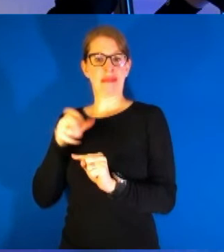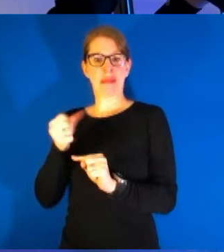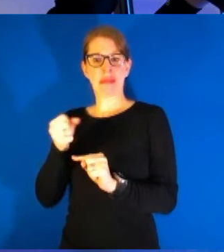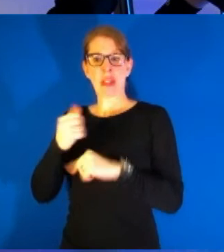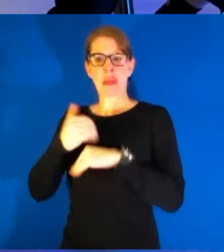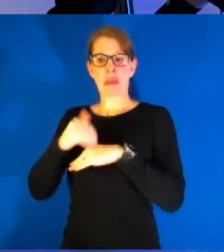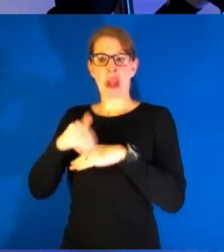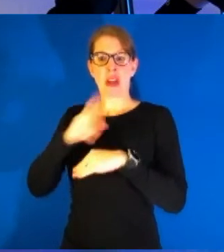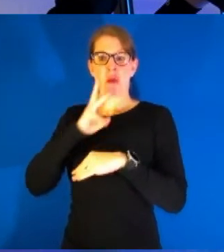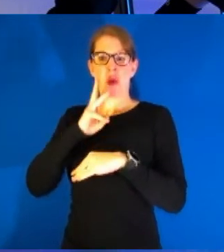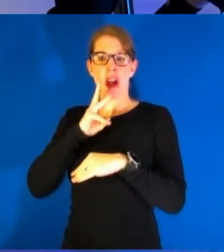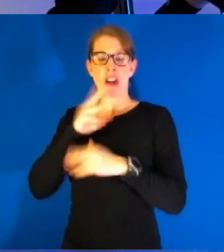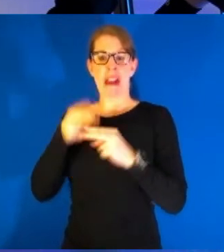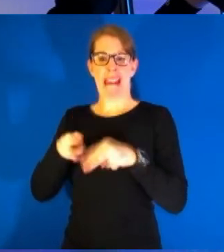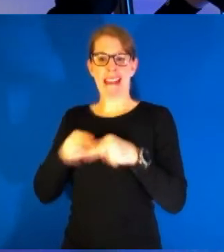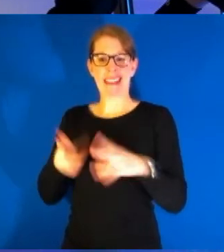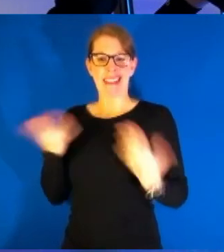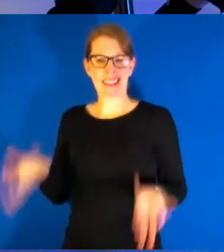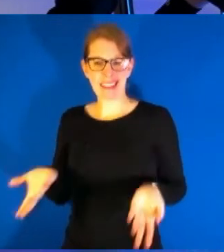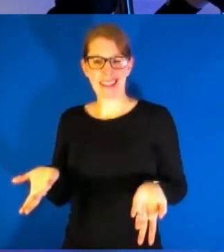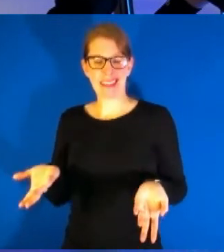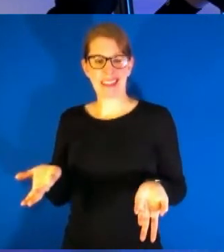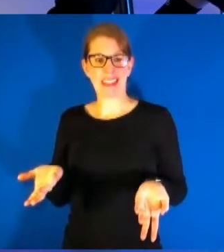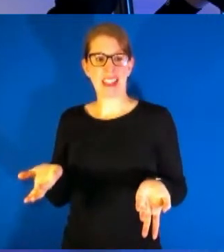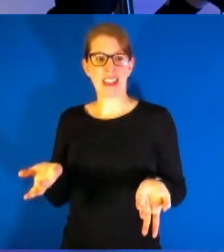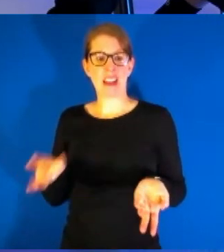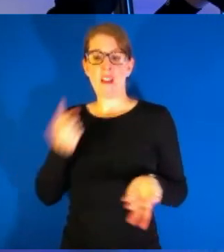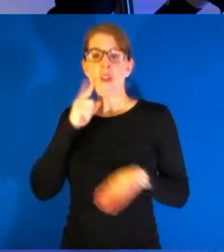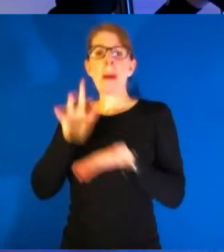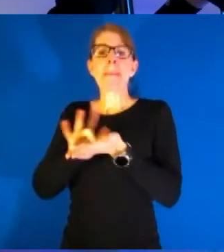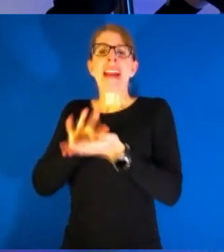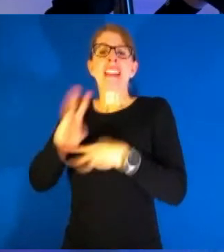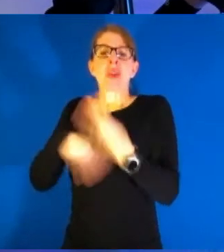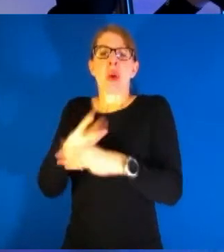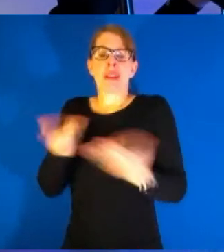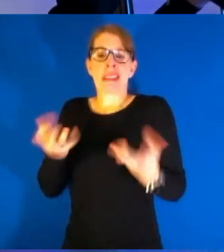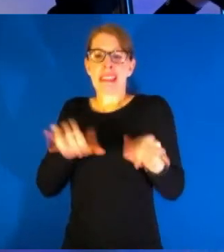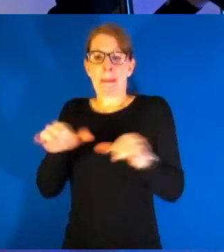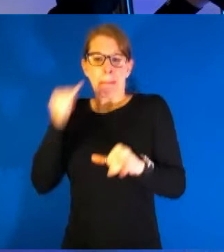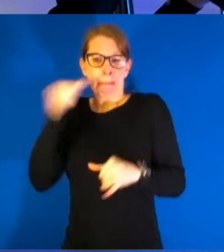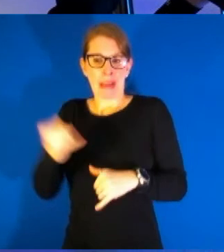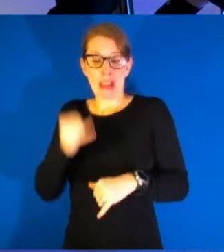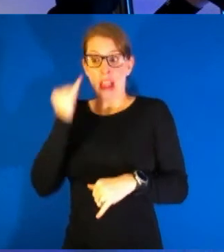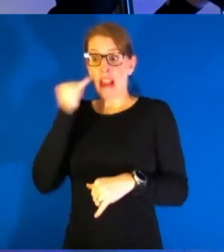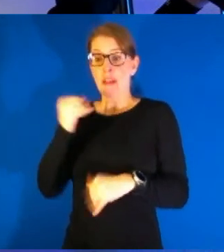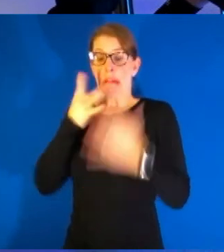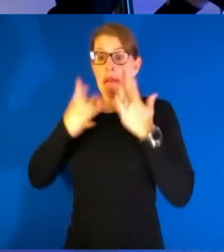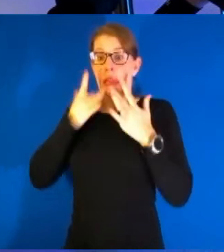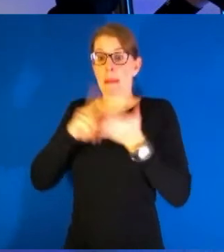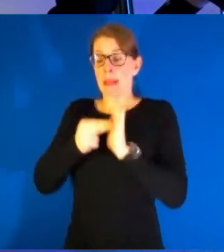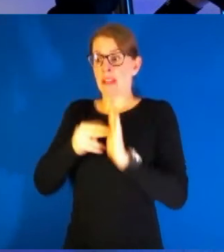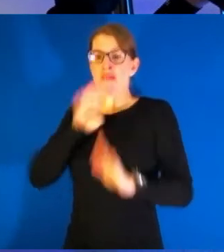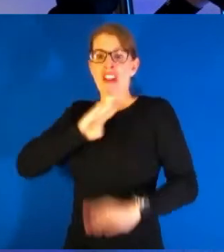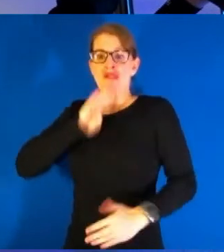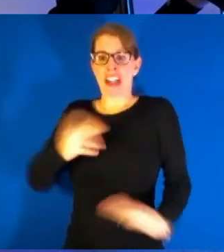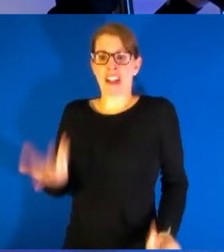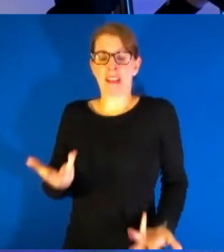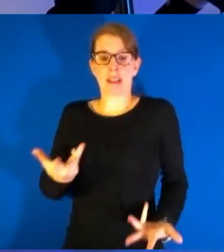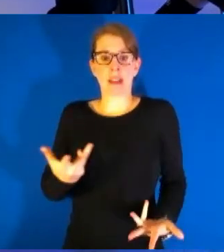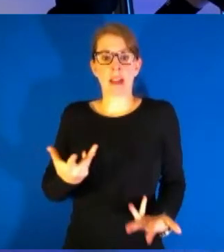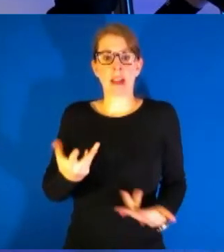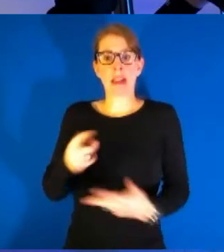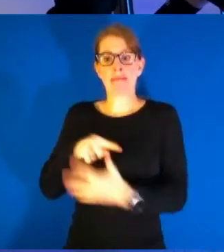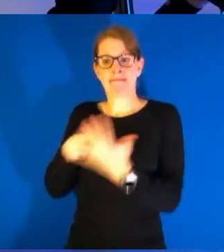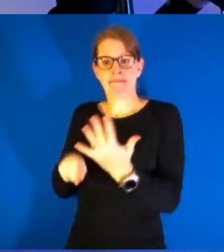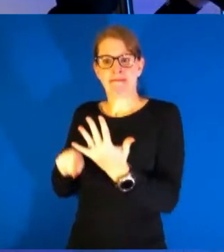and eggs. You don't, for in the medication world. So when you don't have that stuff, it's really frustrating. So those are the staples, and it's